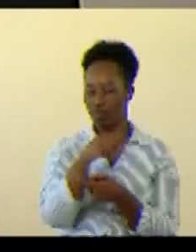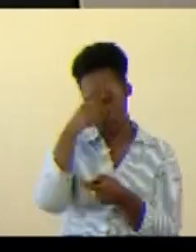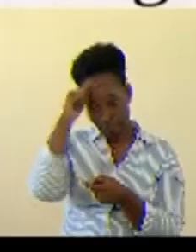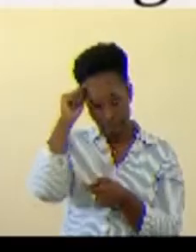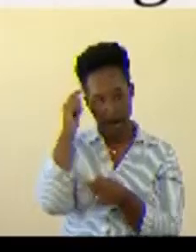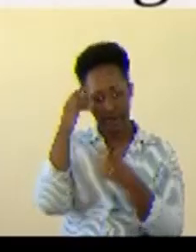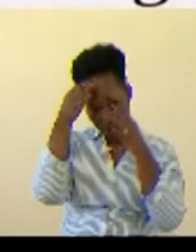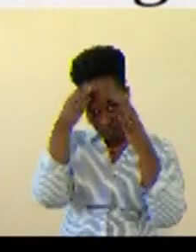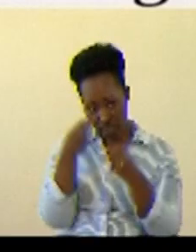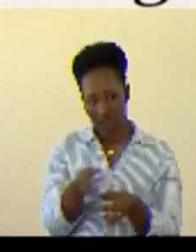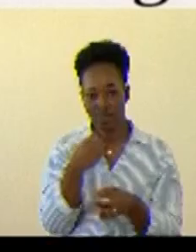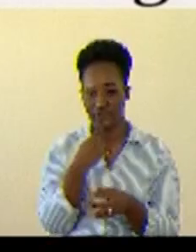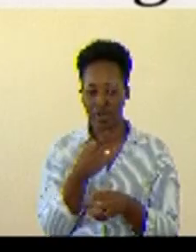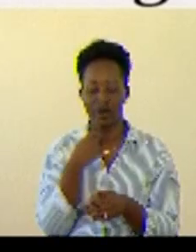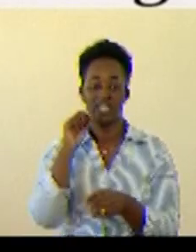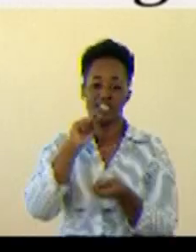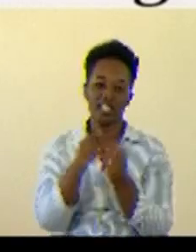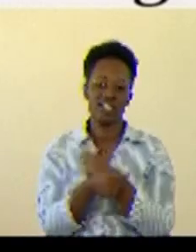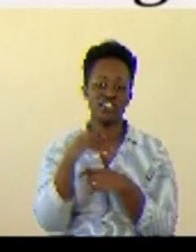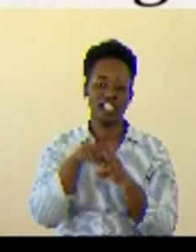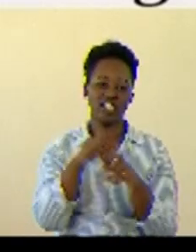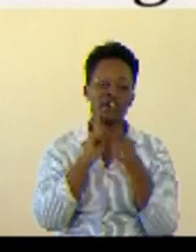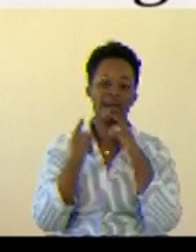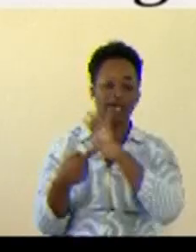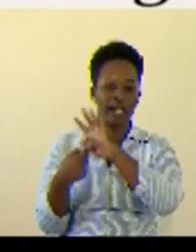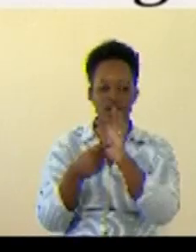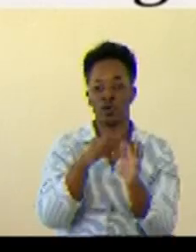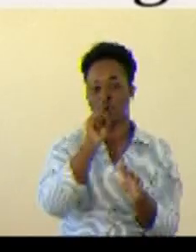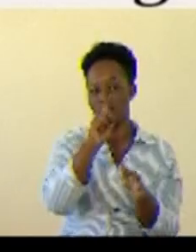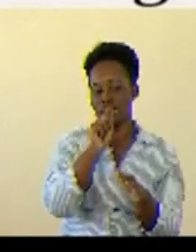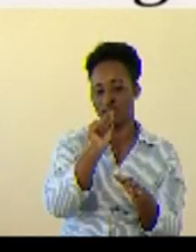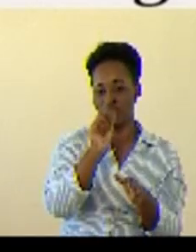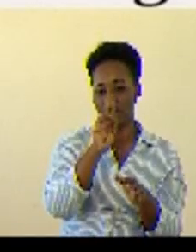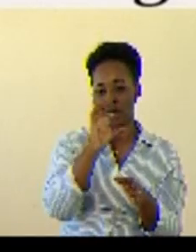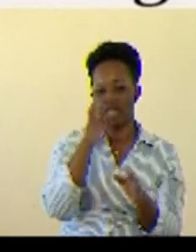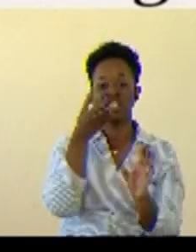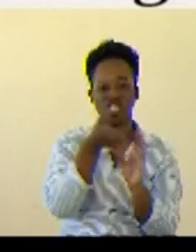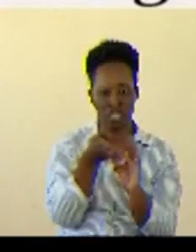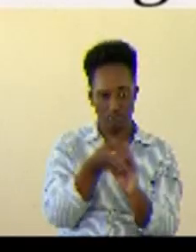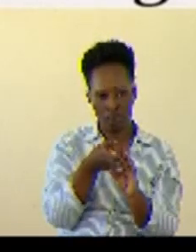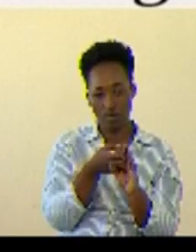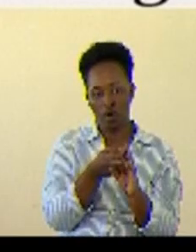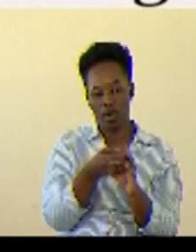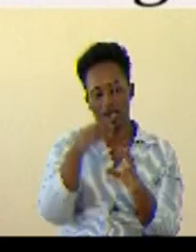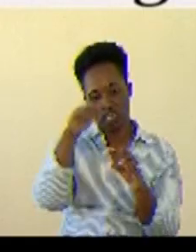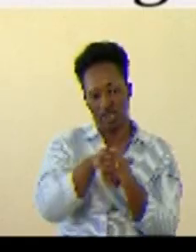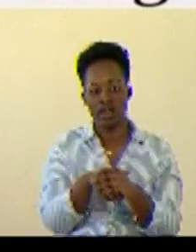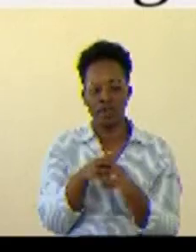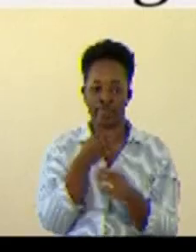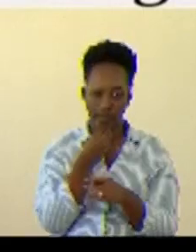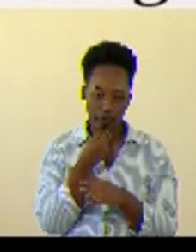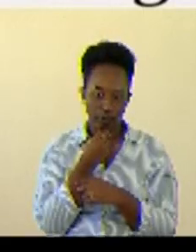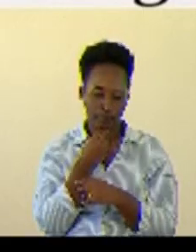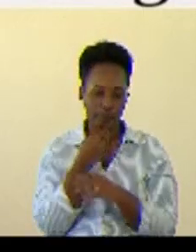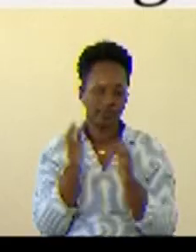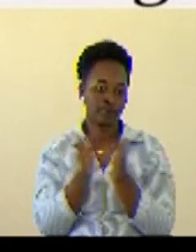that the change in color indicates the presence of starch in the food sample, as you can see how we conducted the experiment.